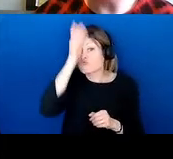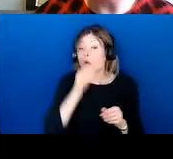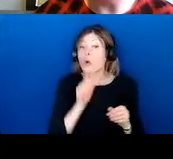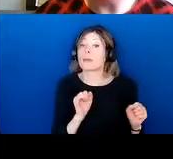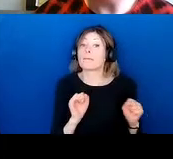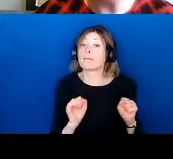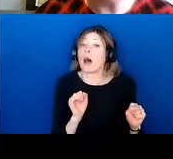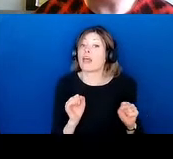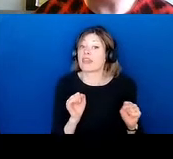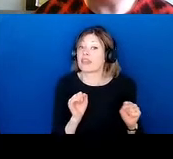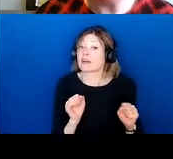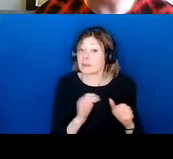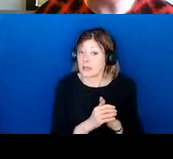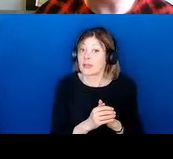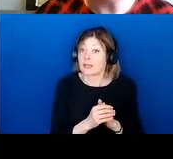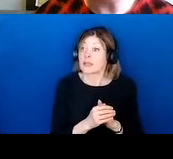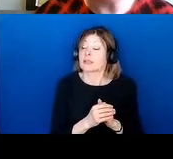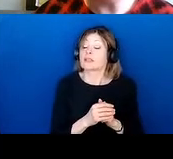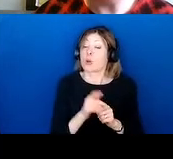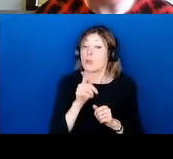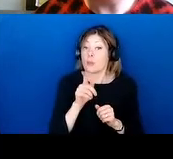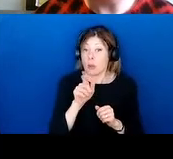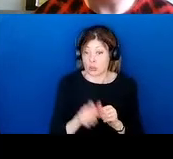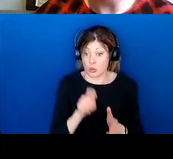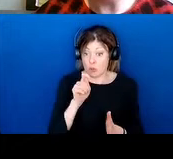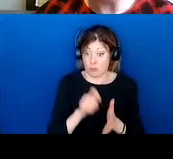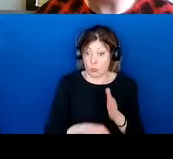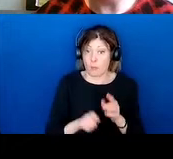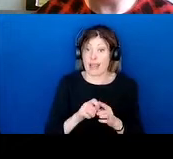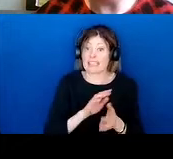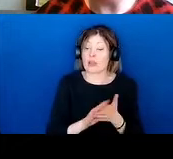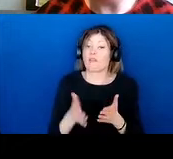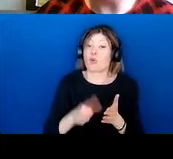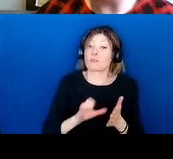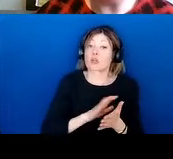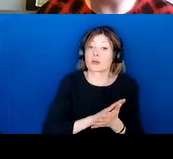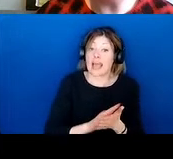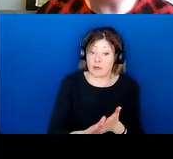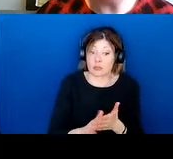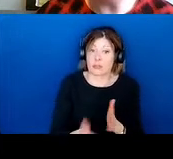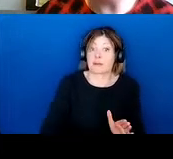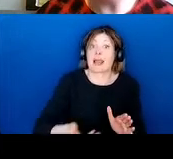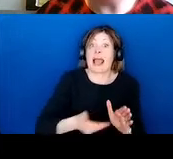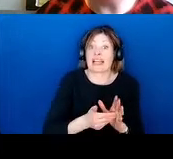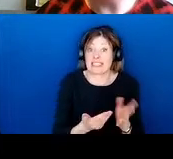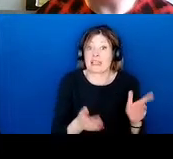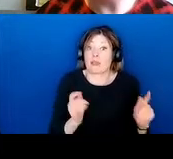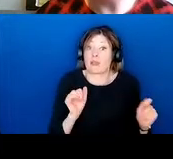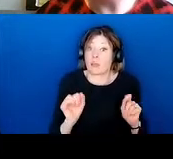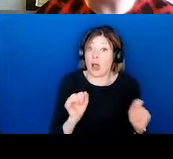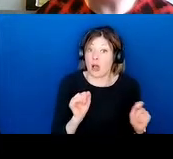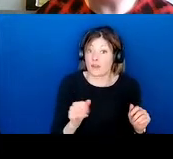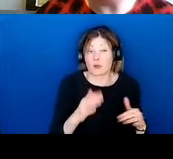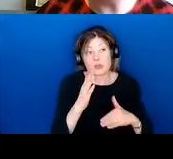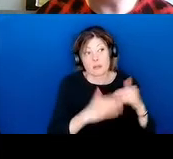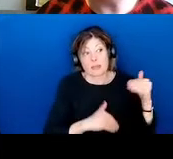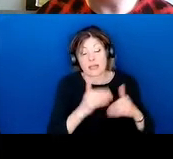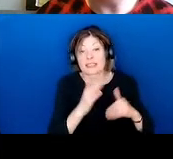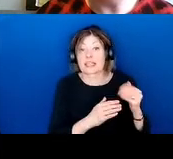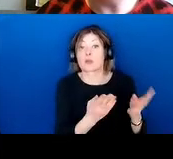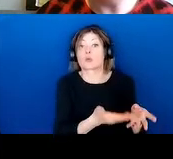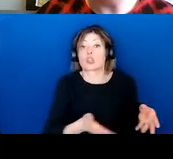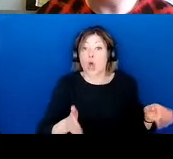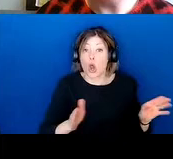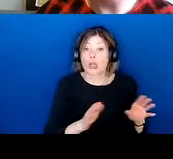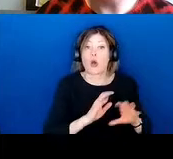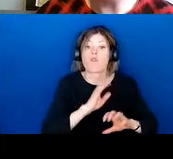Hamilton in the 1780s. It was a circular building of brick and plaster with a domed thatched